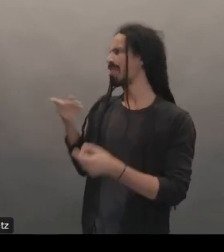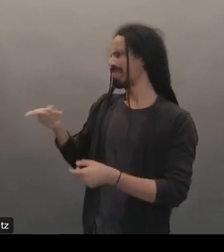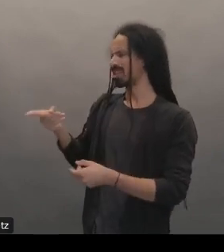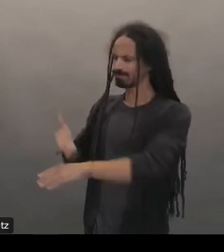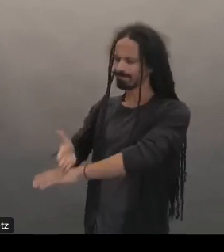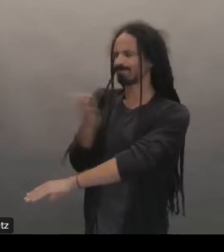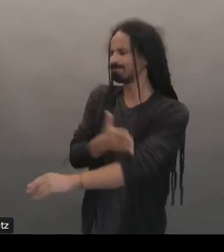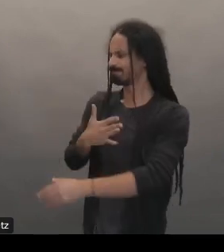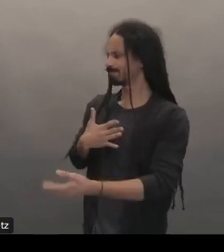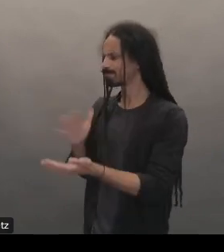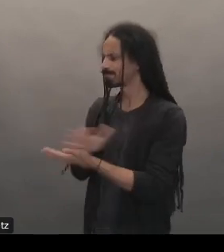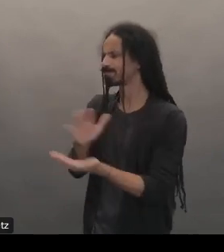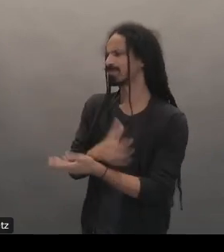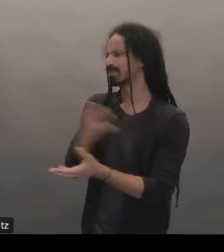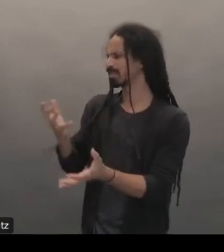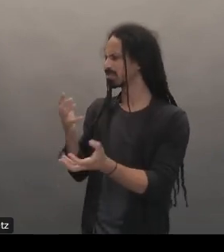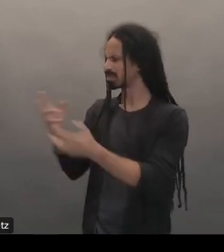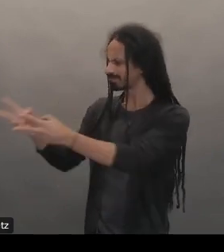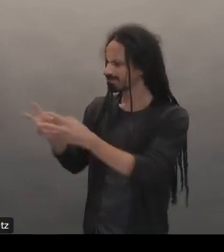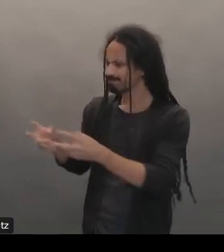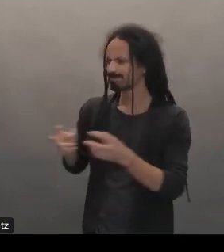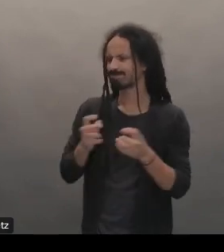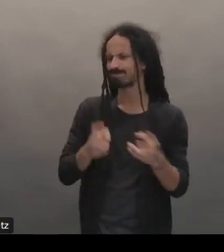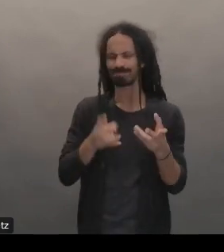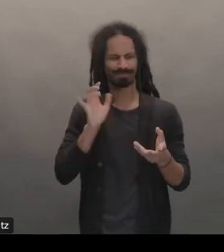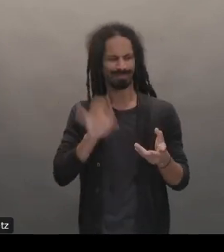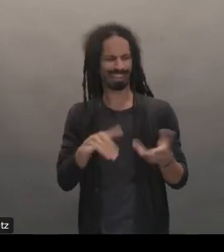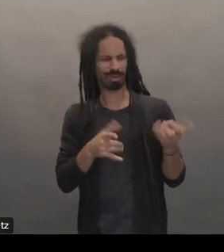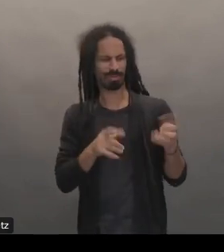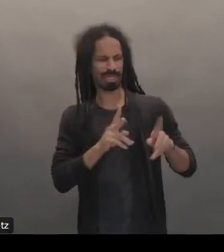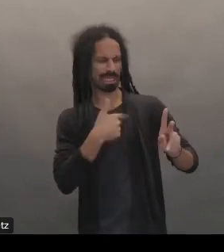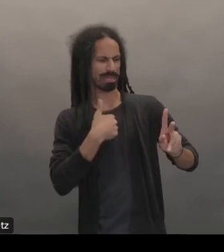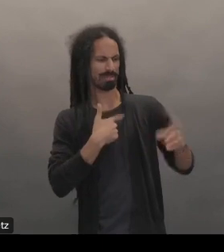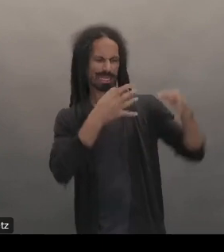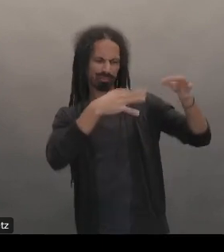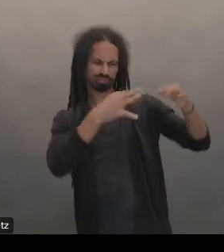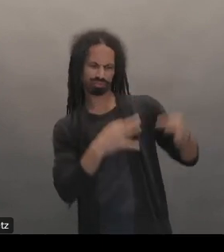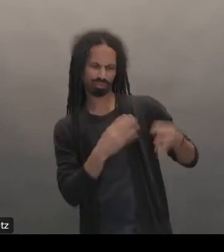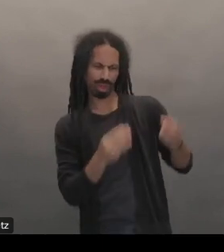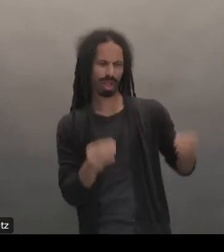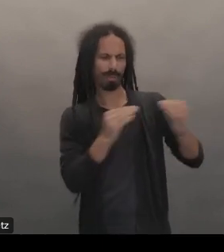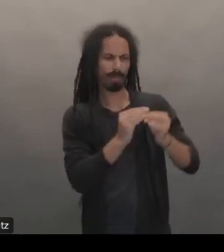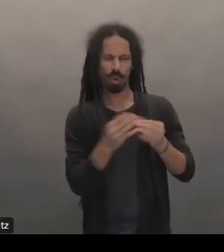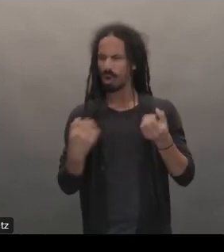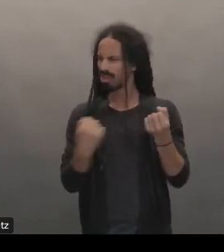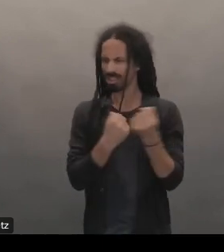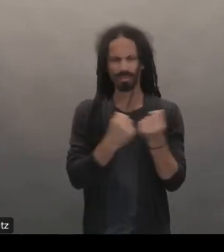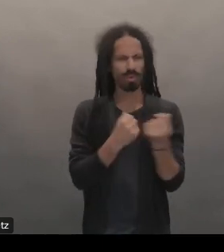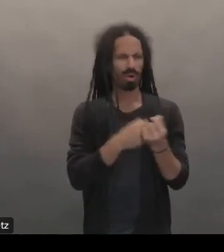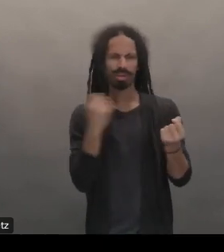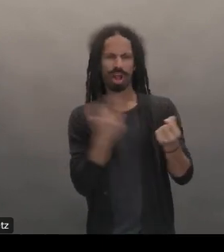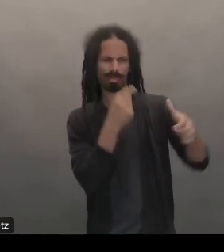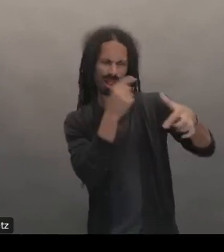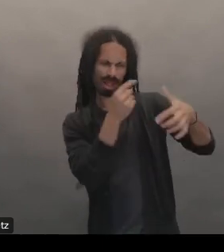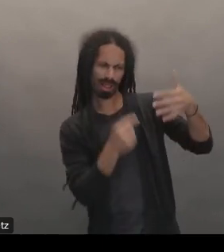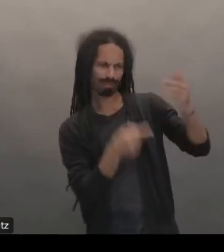able to put this in, and that would allow me to discuss my point more clearly, to provide additional examples that I can then